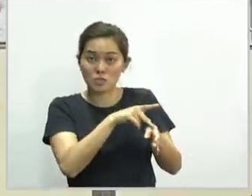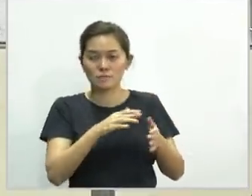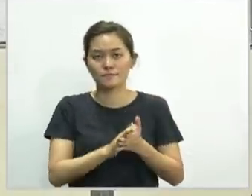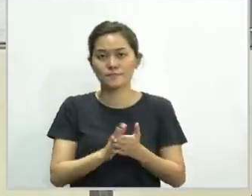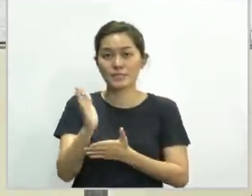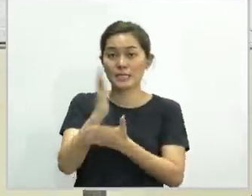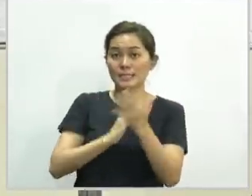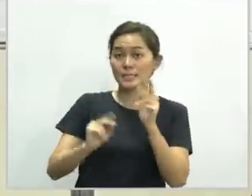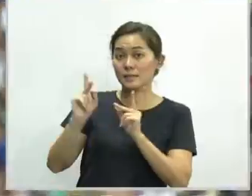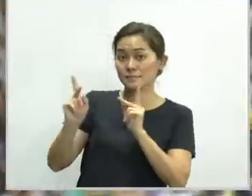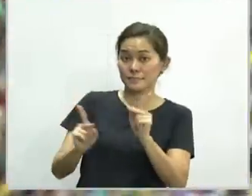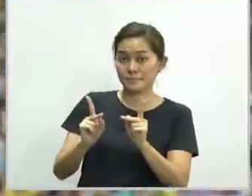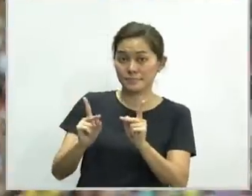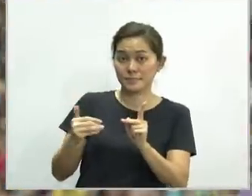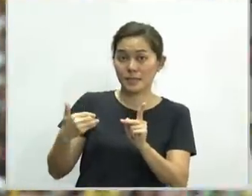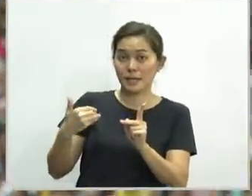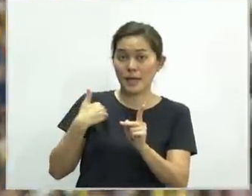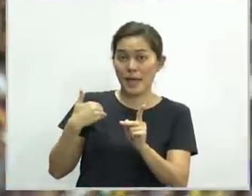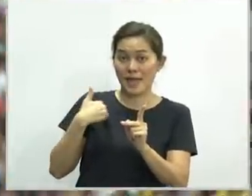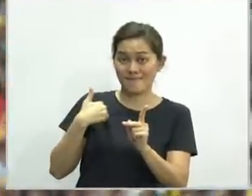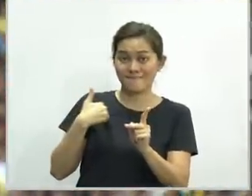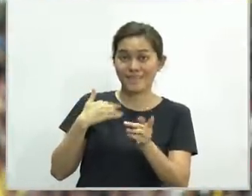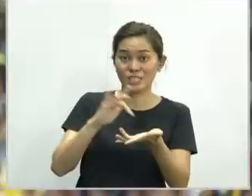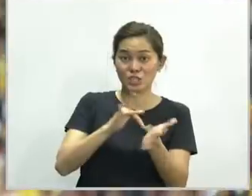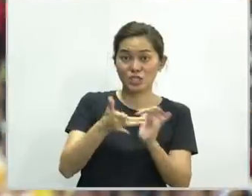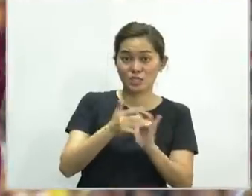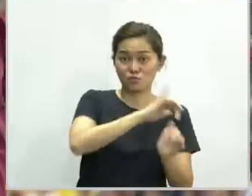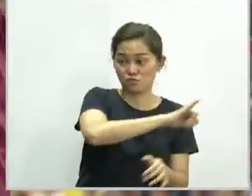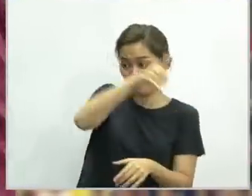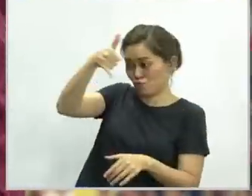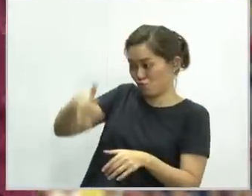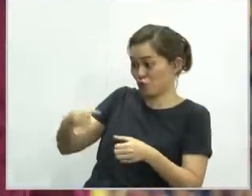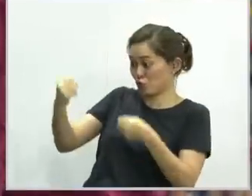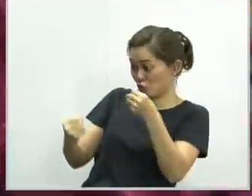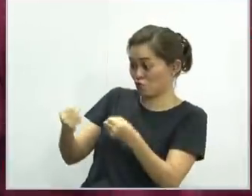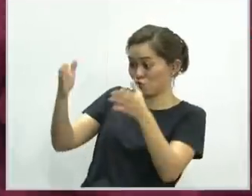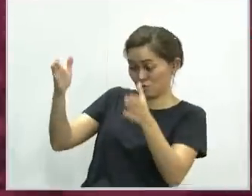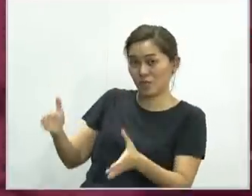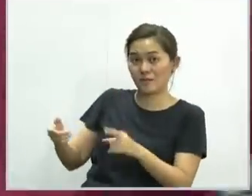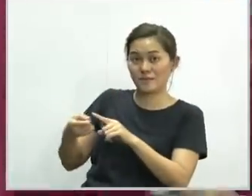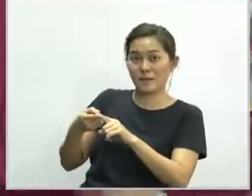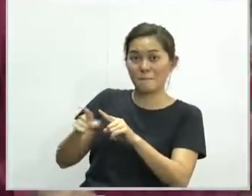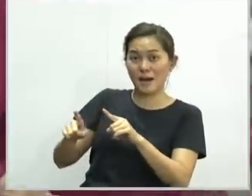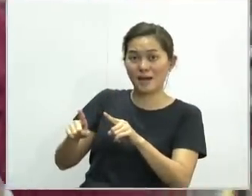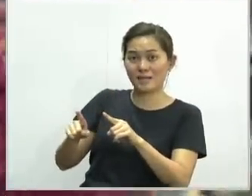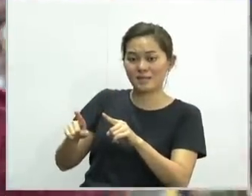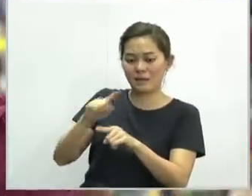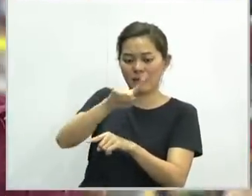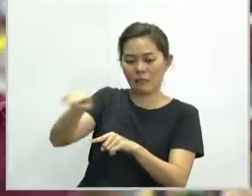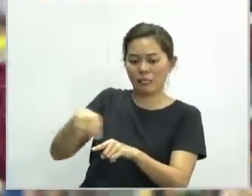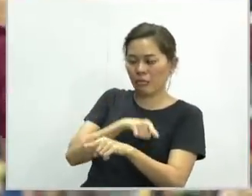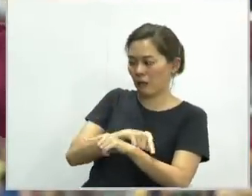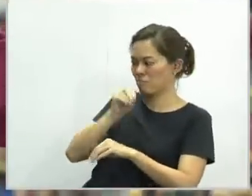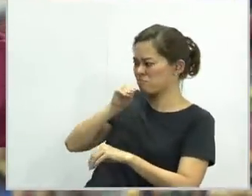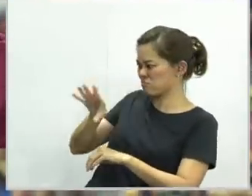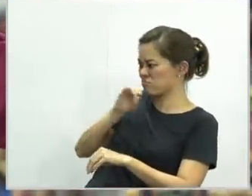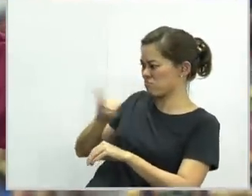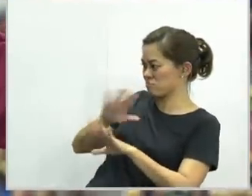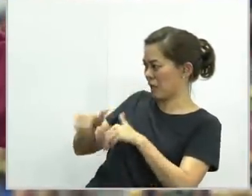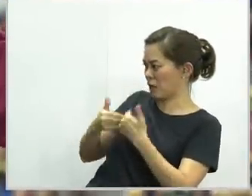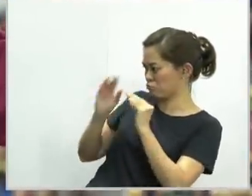Some people have got him in the driving seat, but they are backseat drivers.